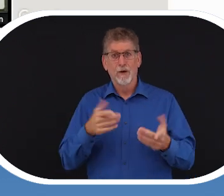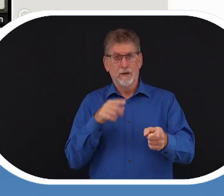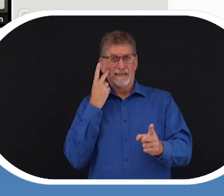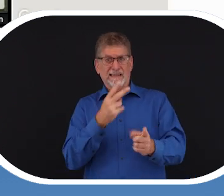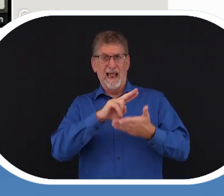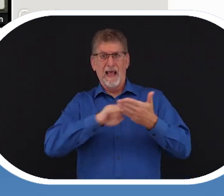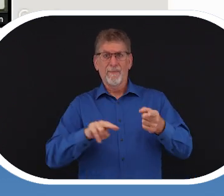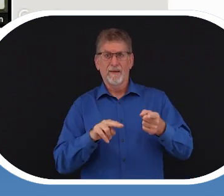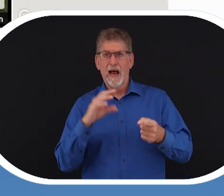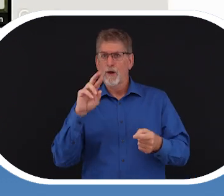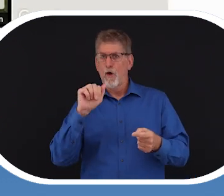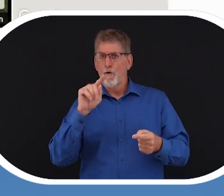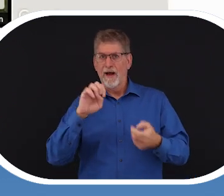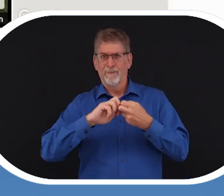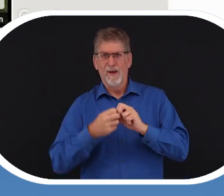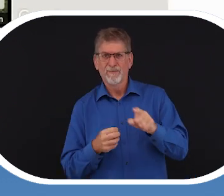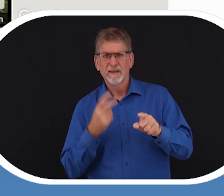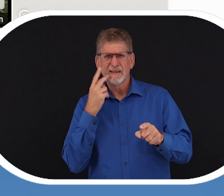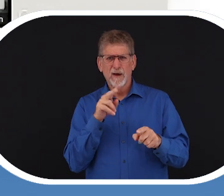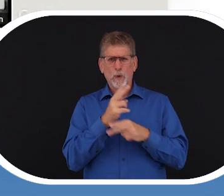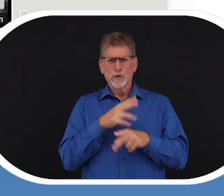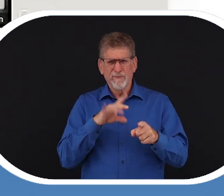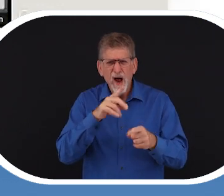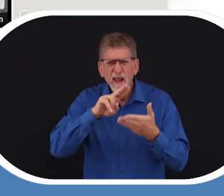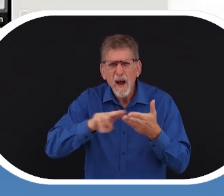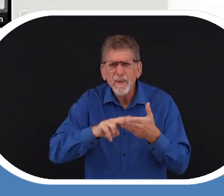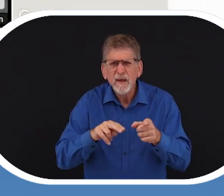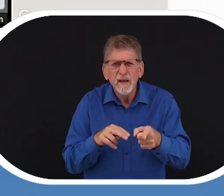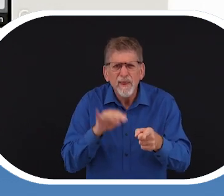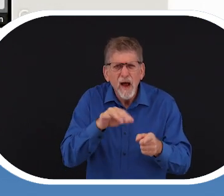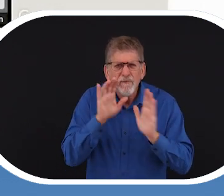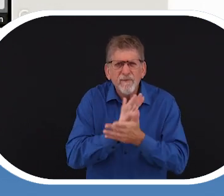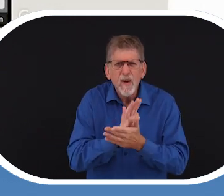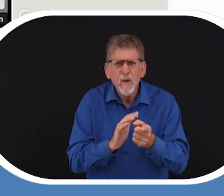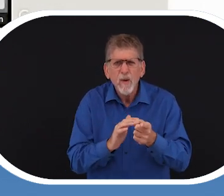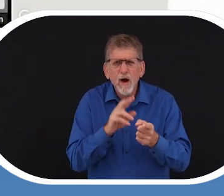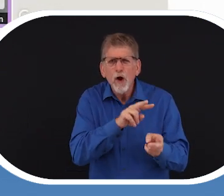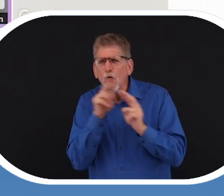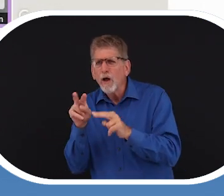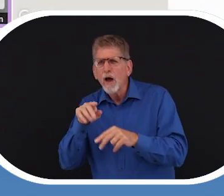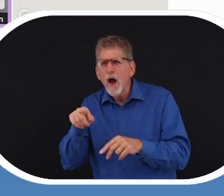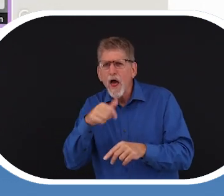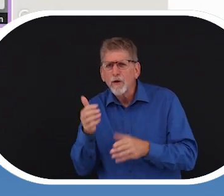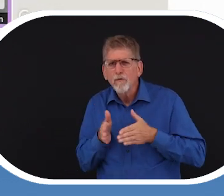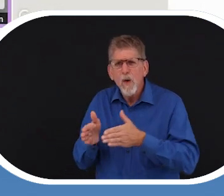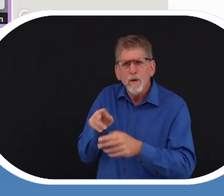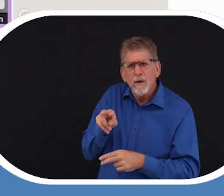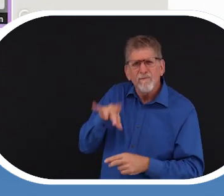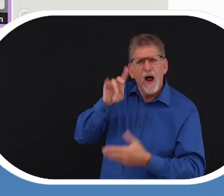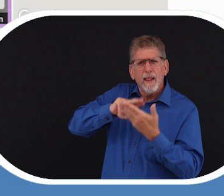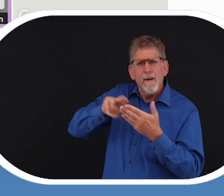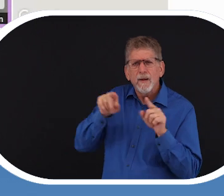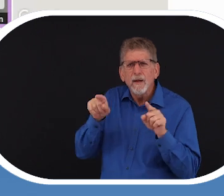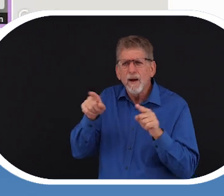and rate problems. The user finds and labels a surface problem in this video, and then turns to the other side of the road and finds and labels